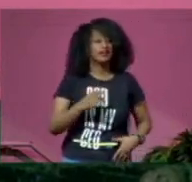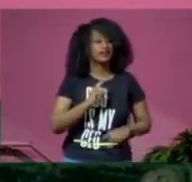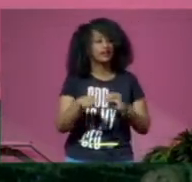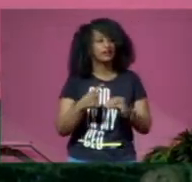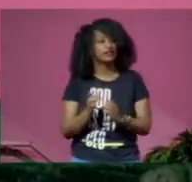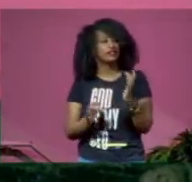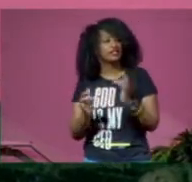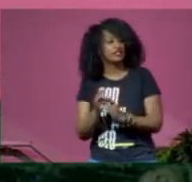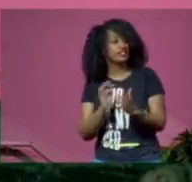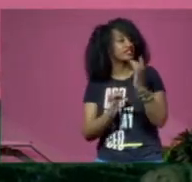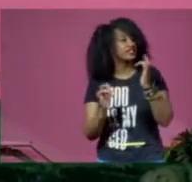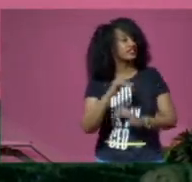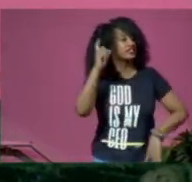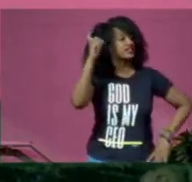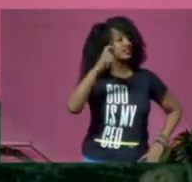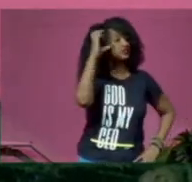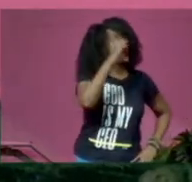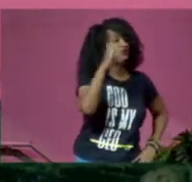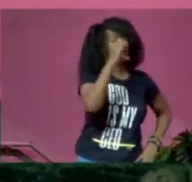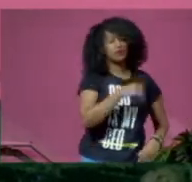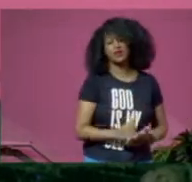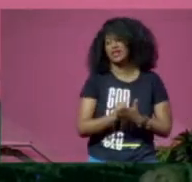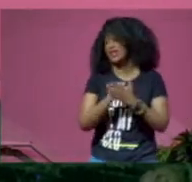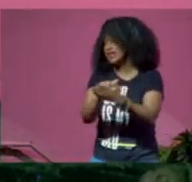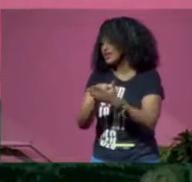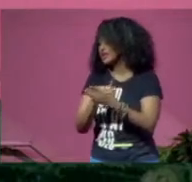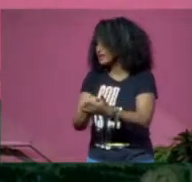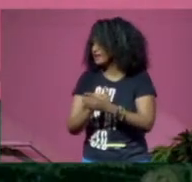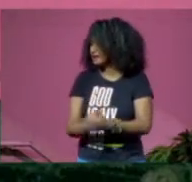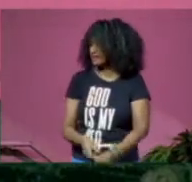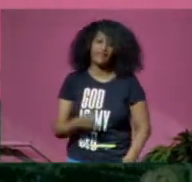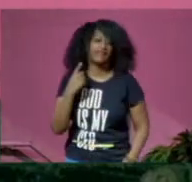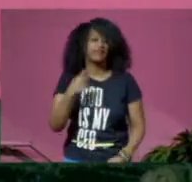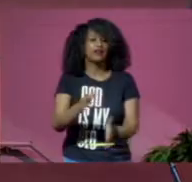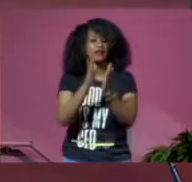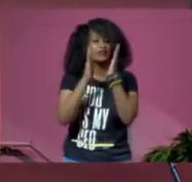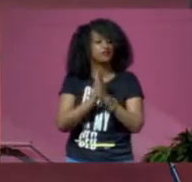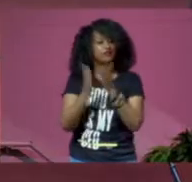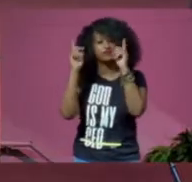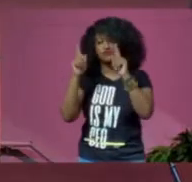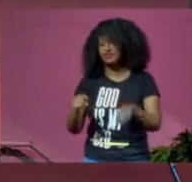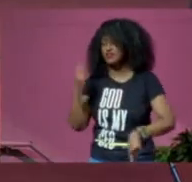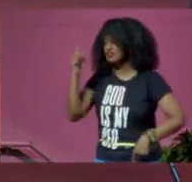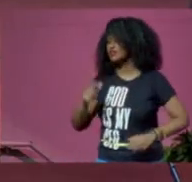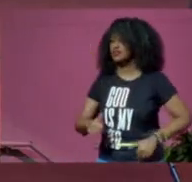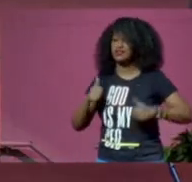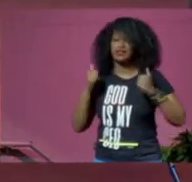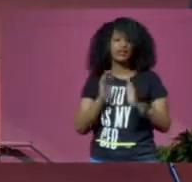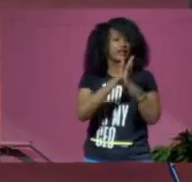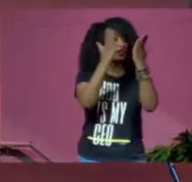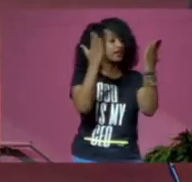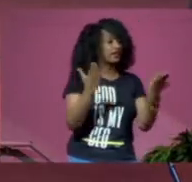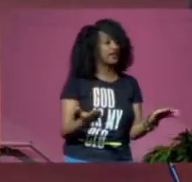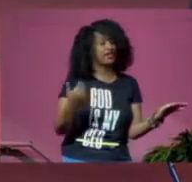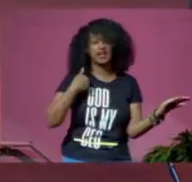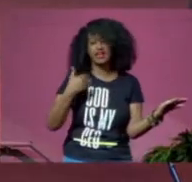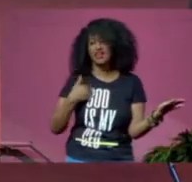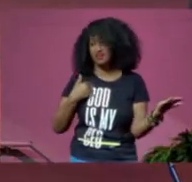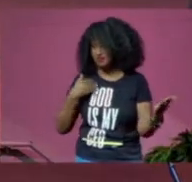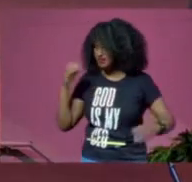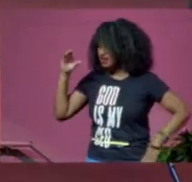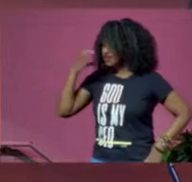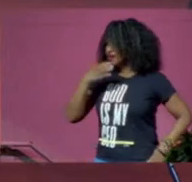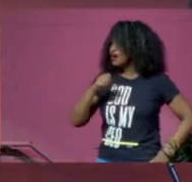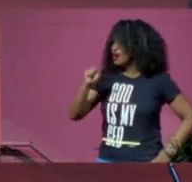seeks help to answer the questions that he needs answers to. Yeah, the Bible says that he had a big cousin by the name